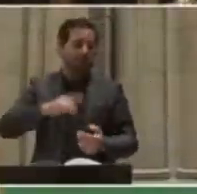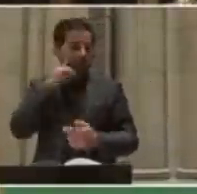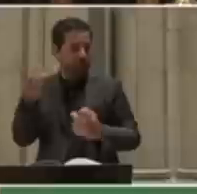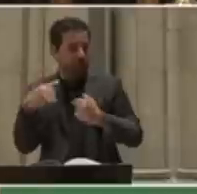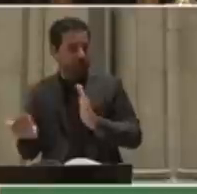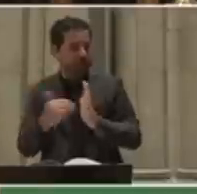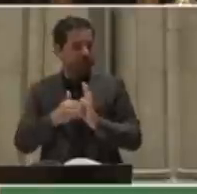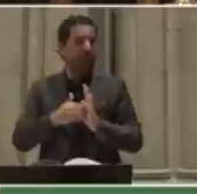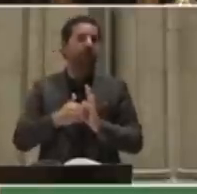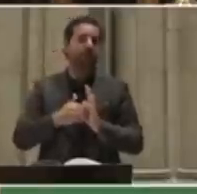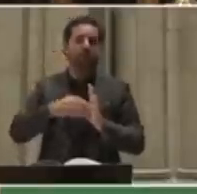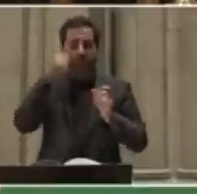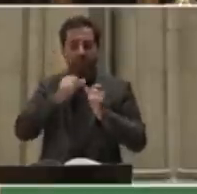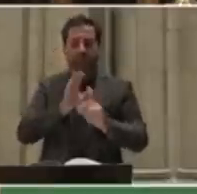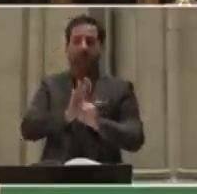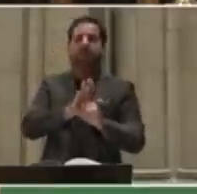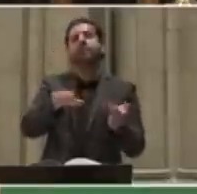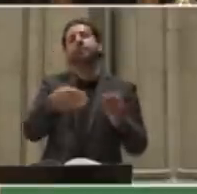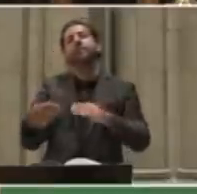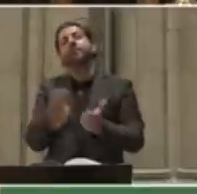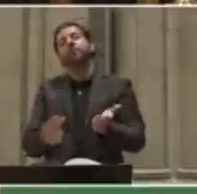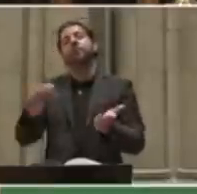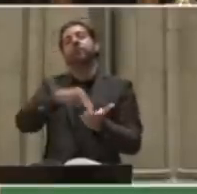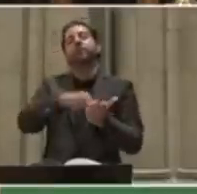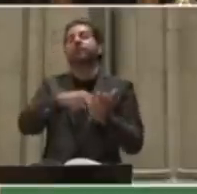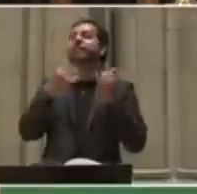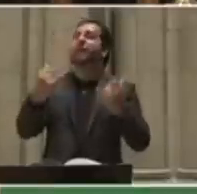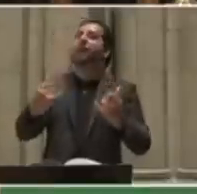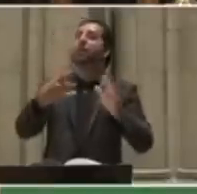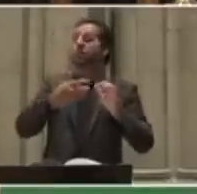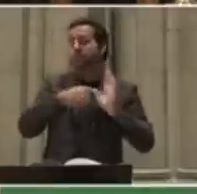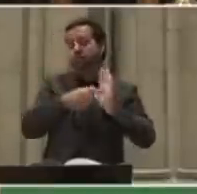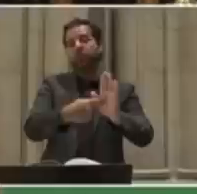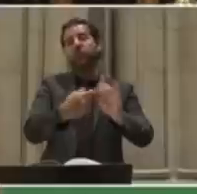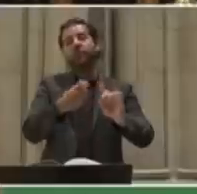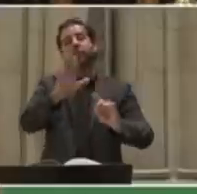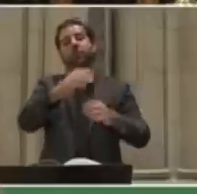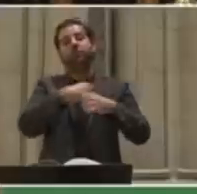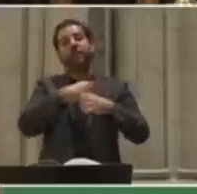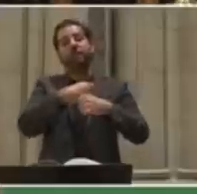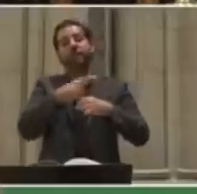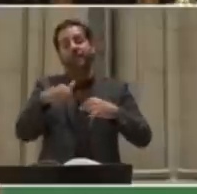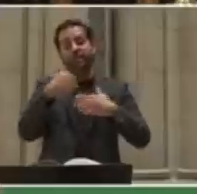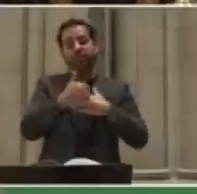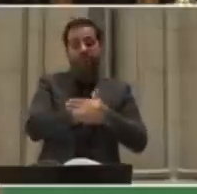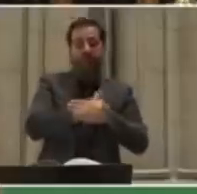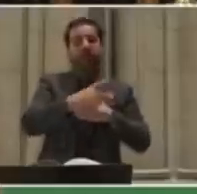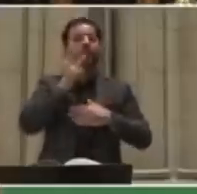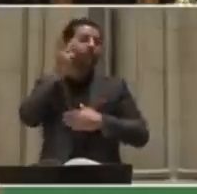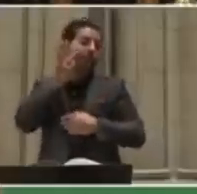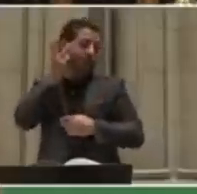again. Remembering his death and resurrection, we now present to you from your creation this bread and this